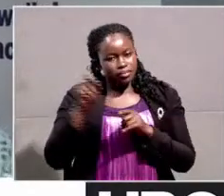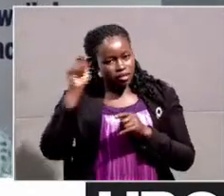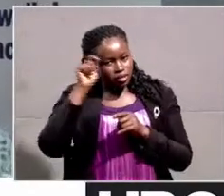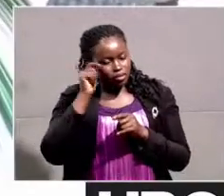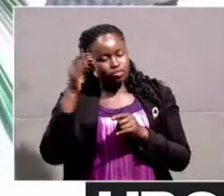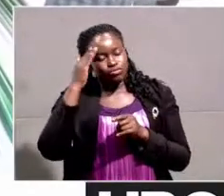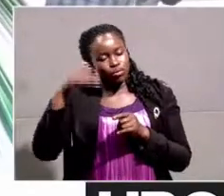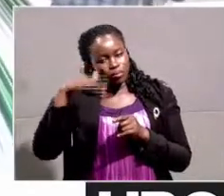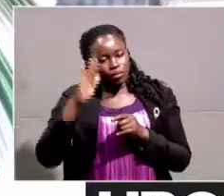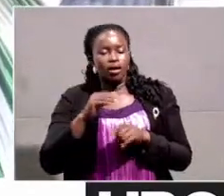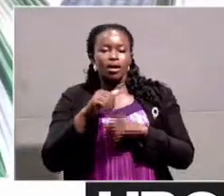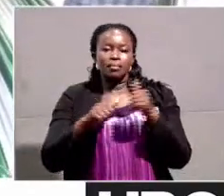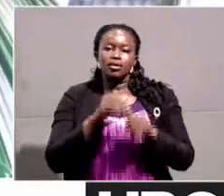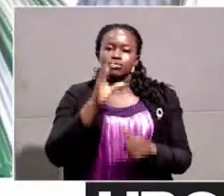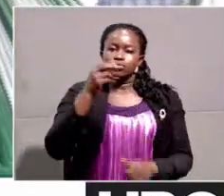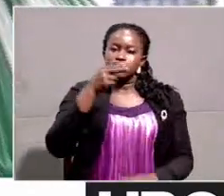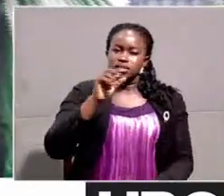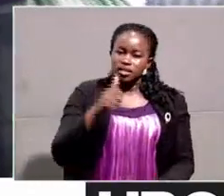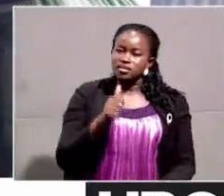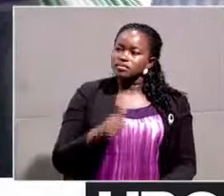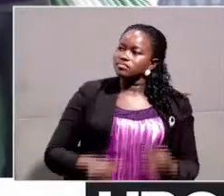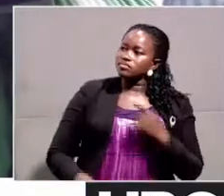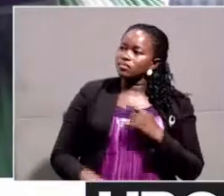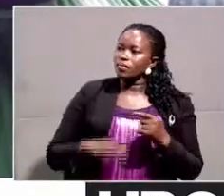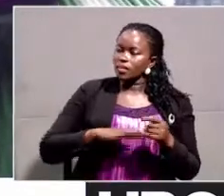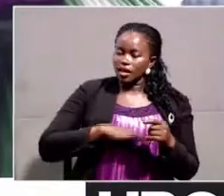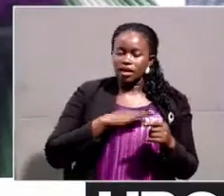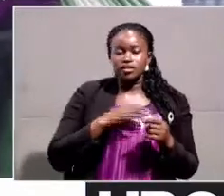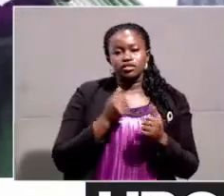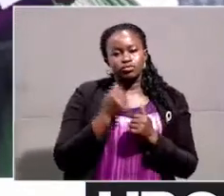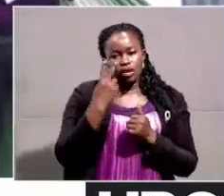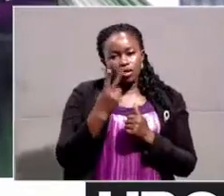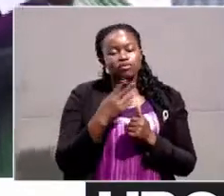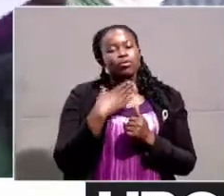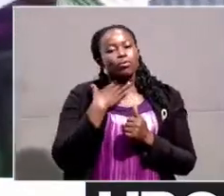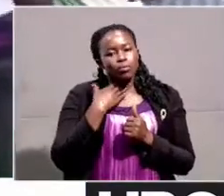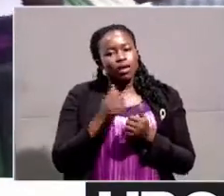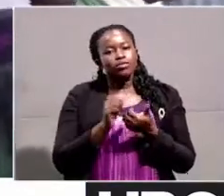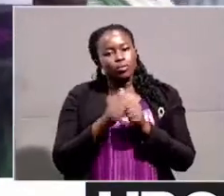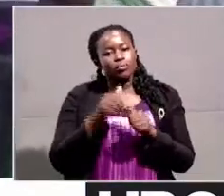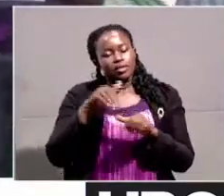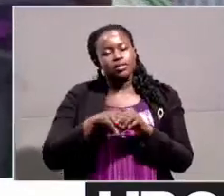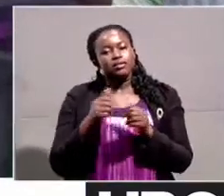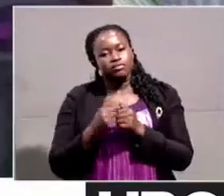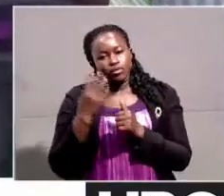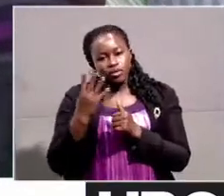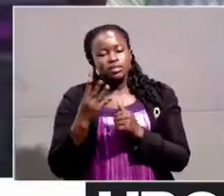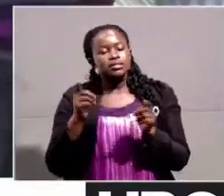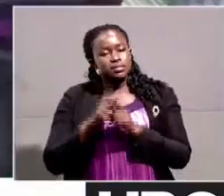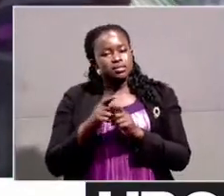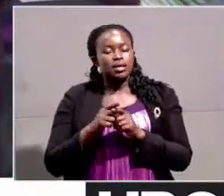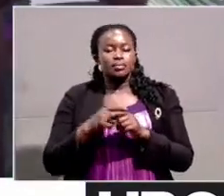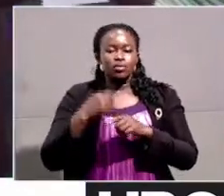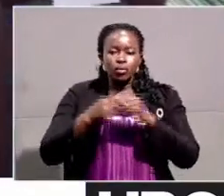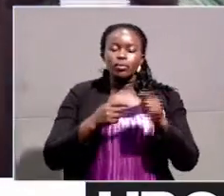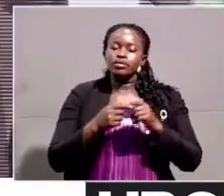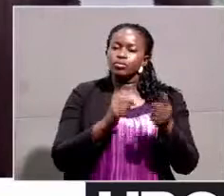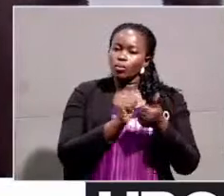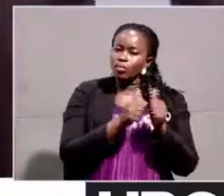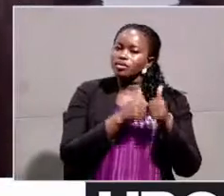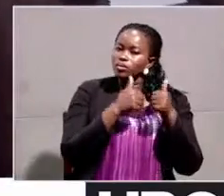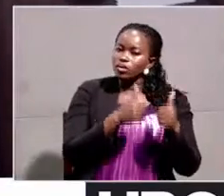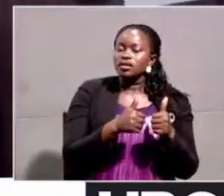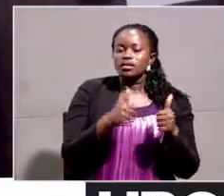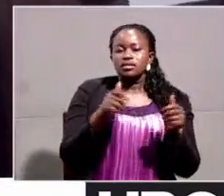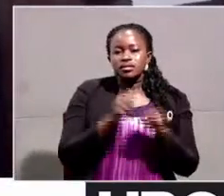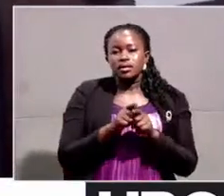knowledge about chess. 12-year-old Manzi Manuche, who opted to play among the 14-year-olds, emerged triumphant, while the girls Gong